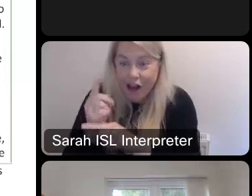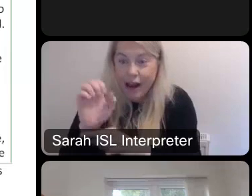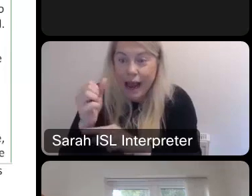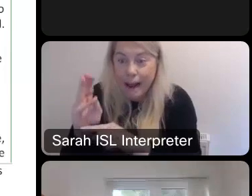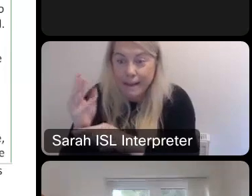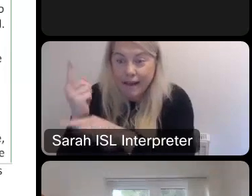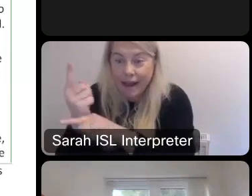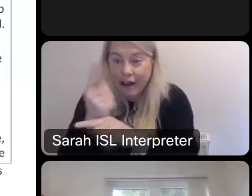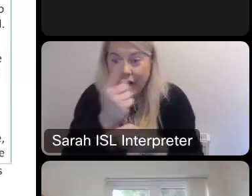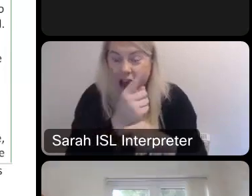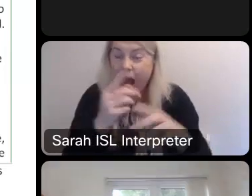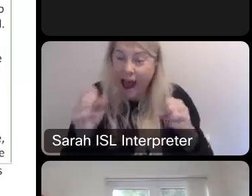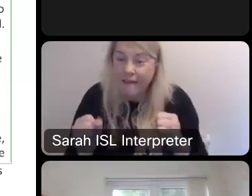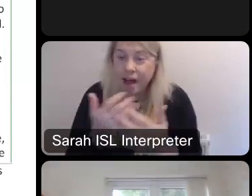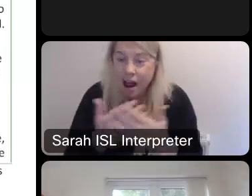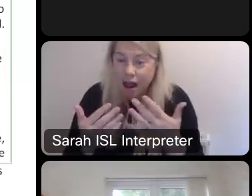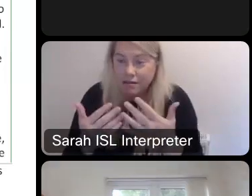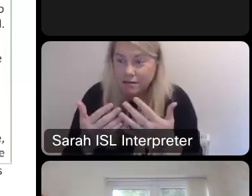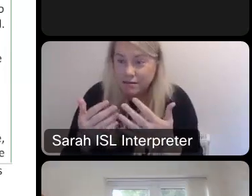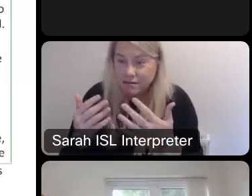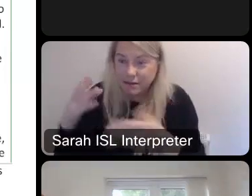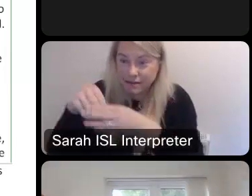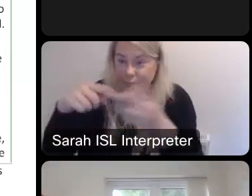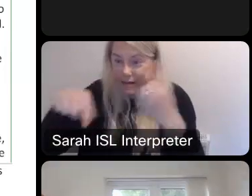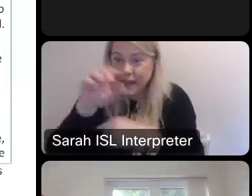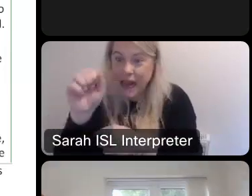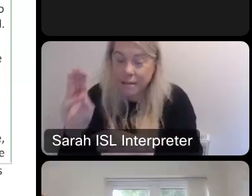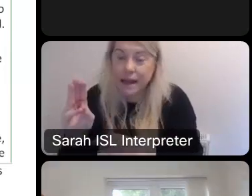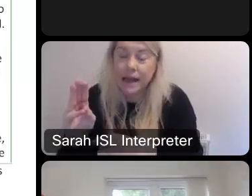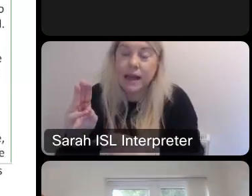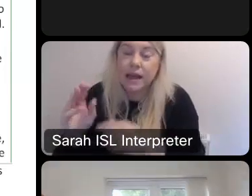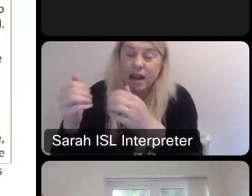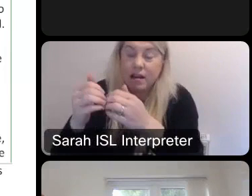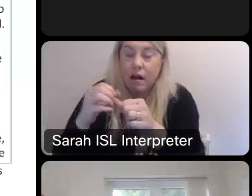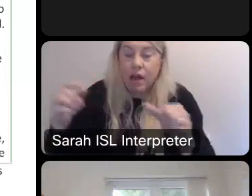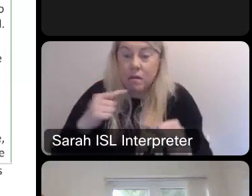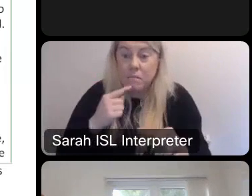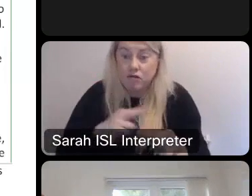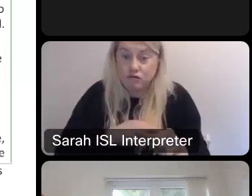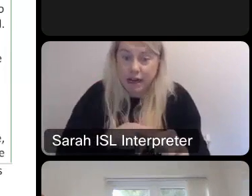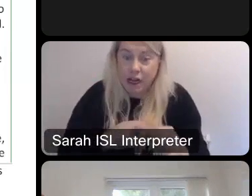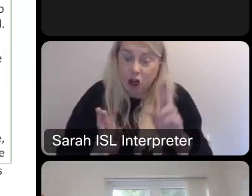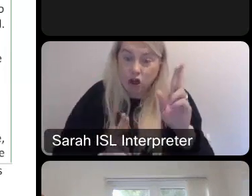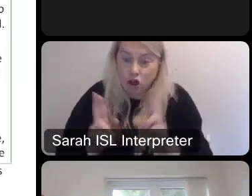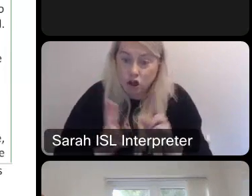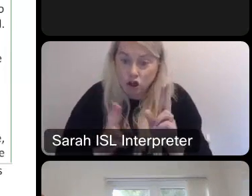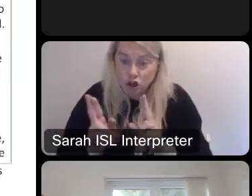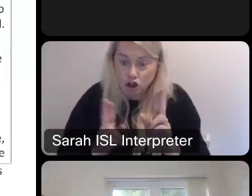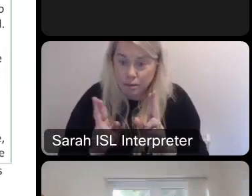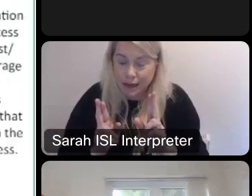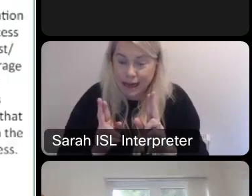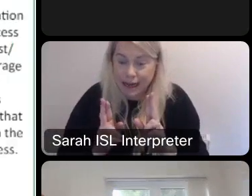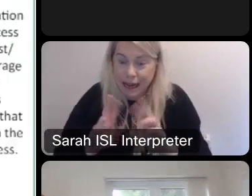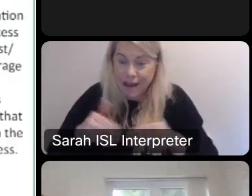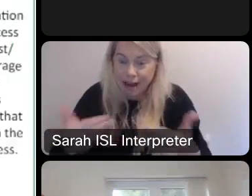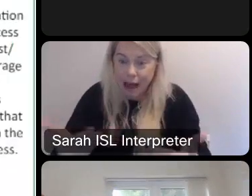is a brand. There's a number, and increasingly we see it available, and ideally that should be available on units and in services, so people